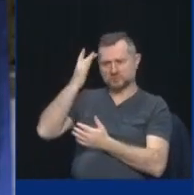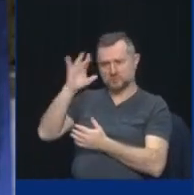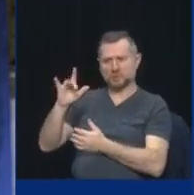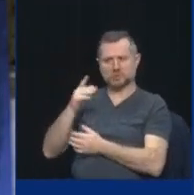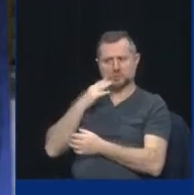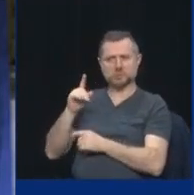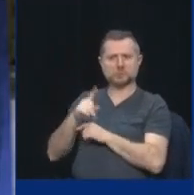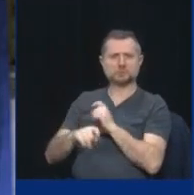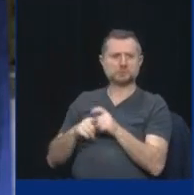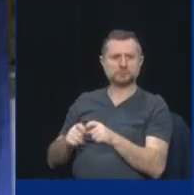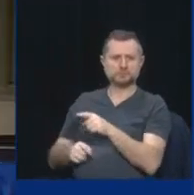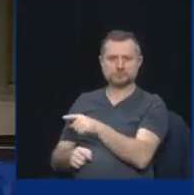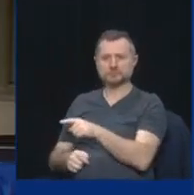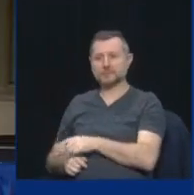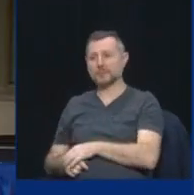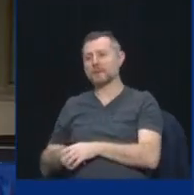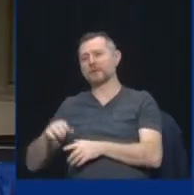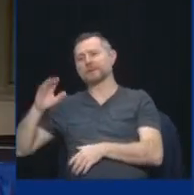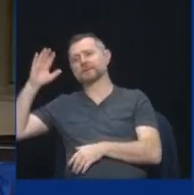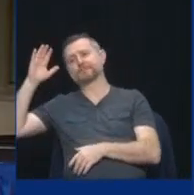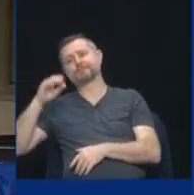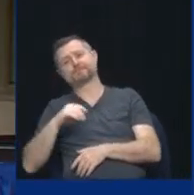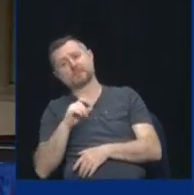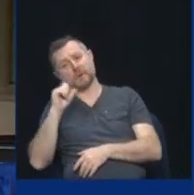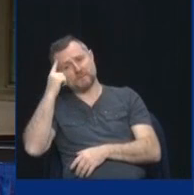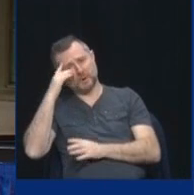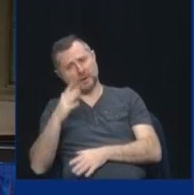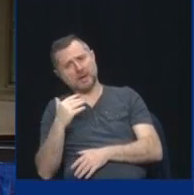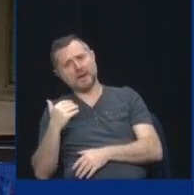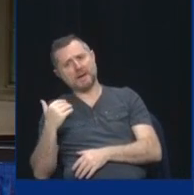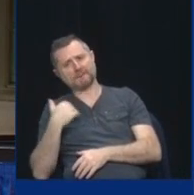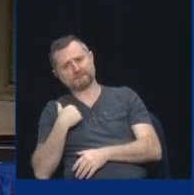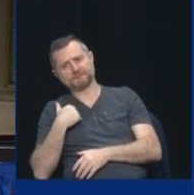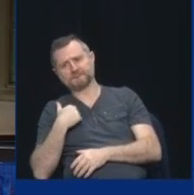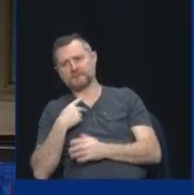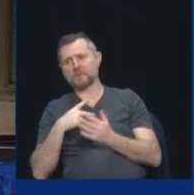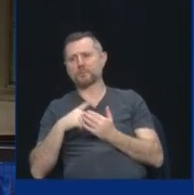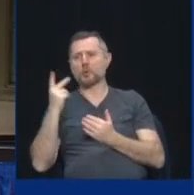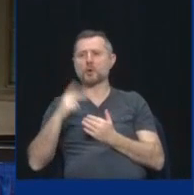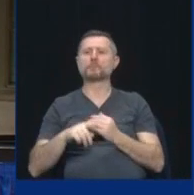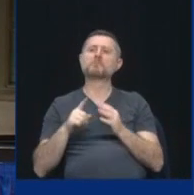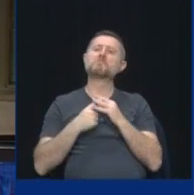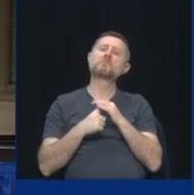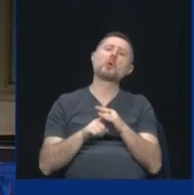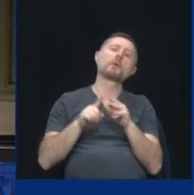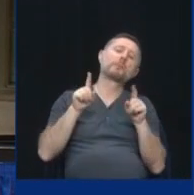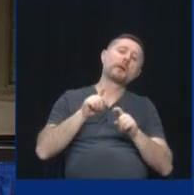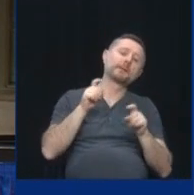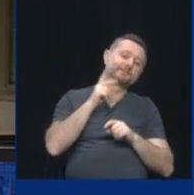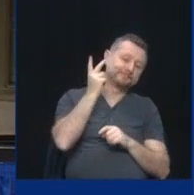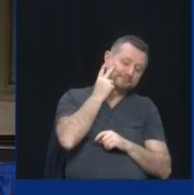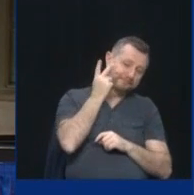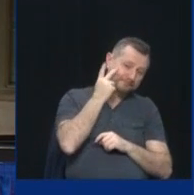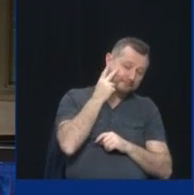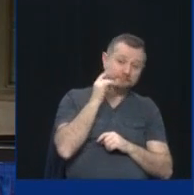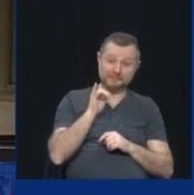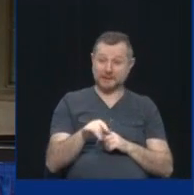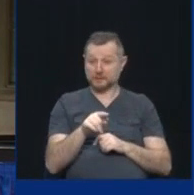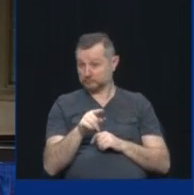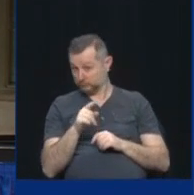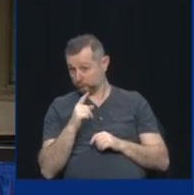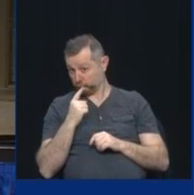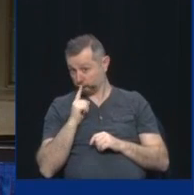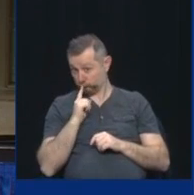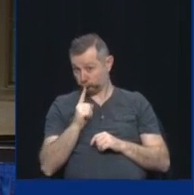structure? Governor, there's a pilot underway that is actually purposed at